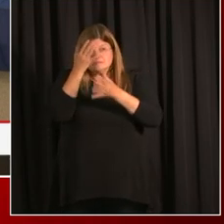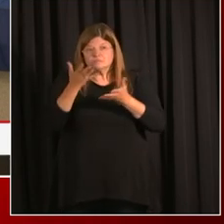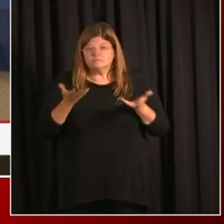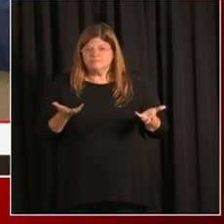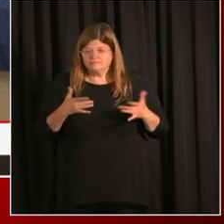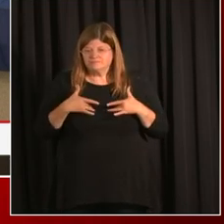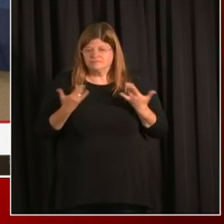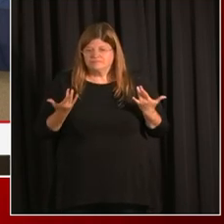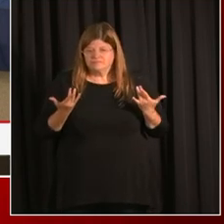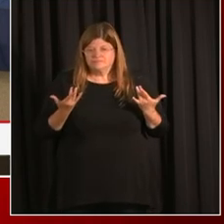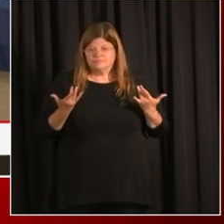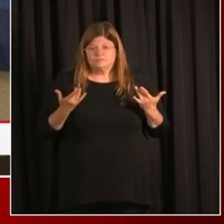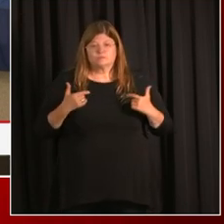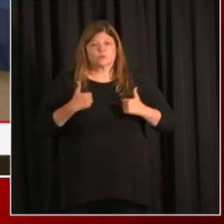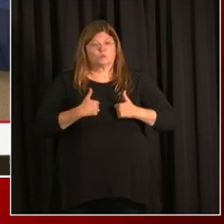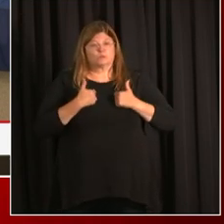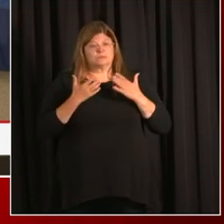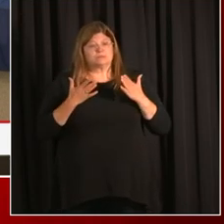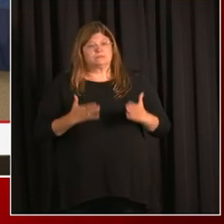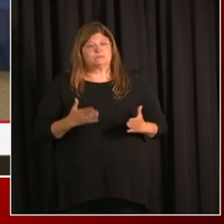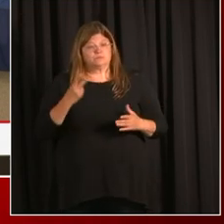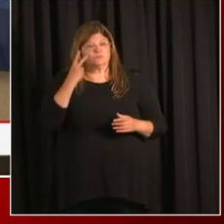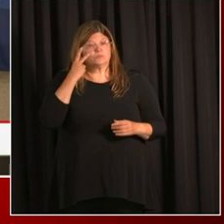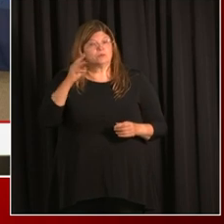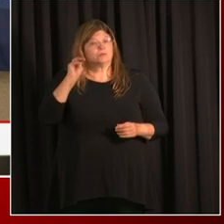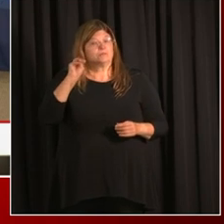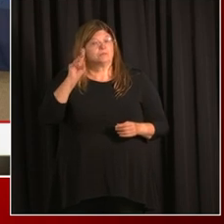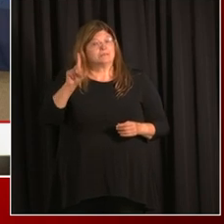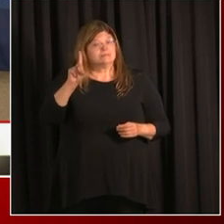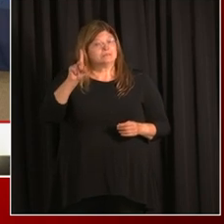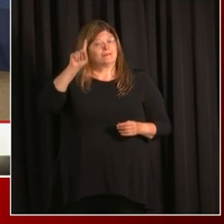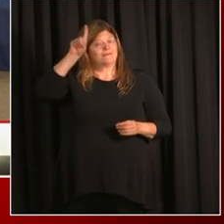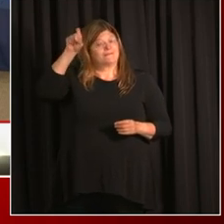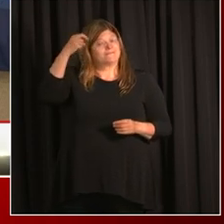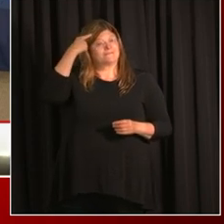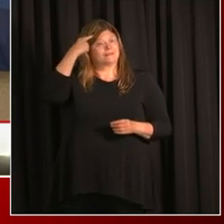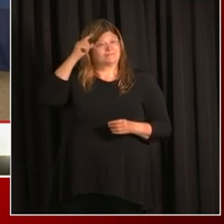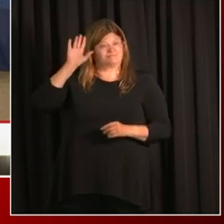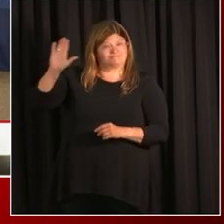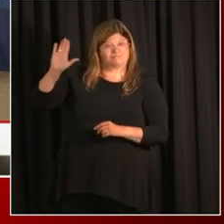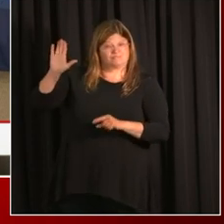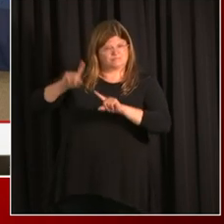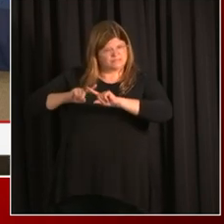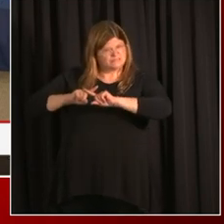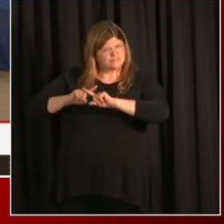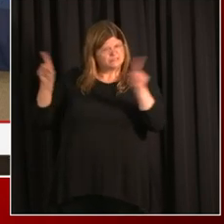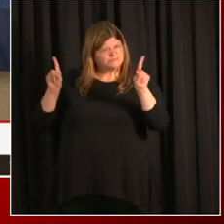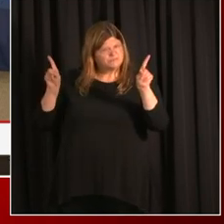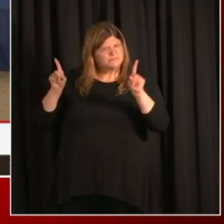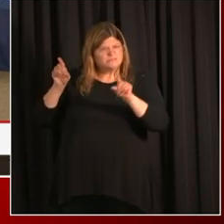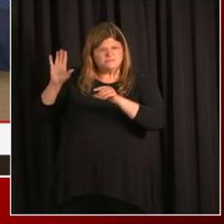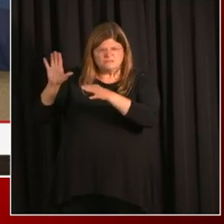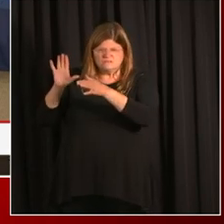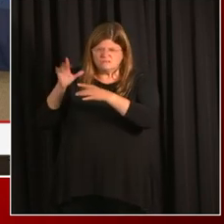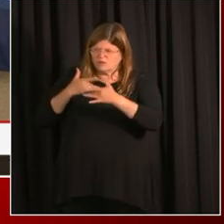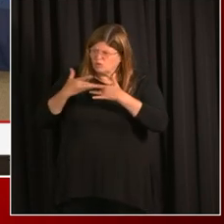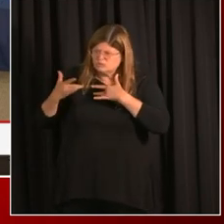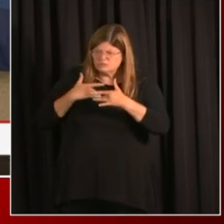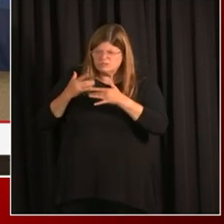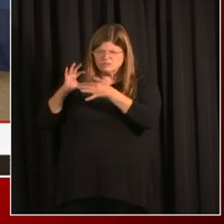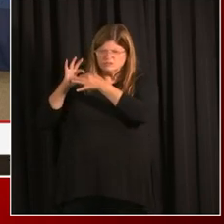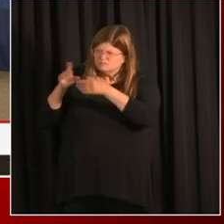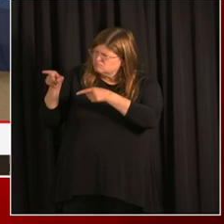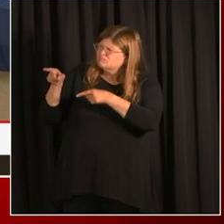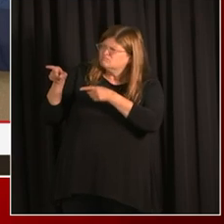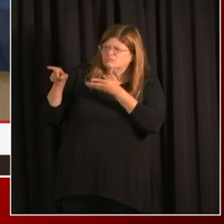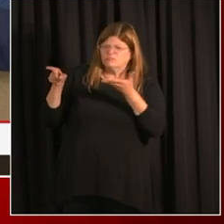they saw Governor Hogan release some different trends related to contact tracing in Maryland, wondering if